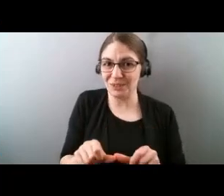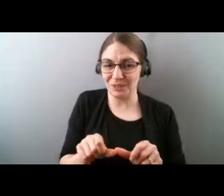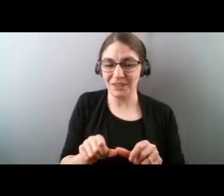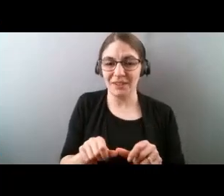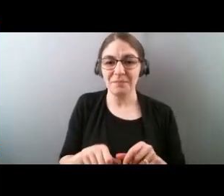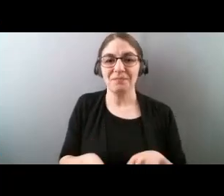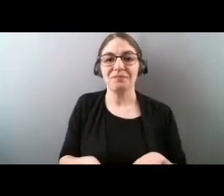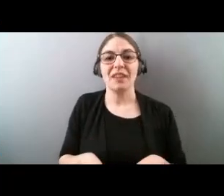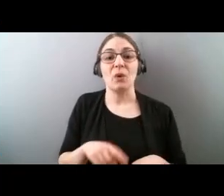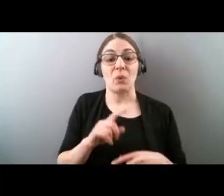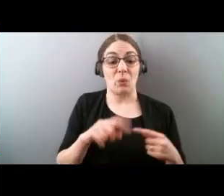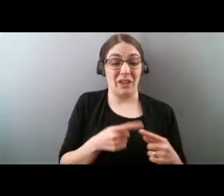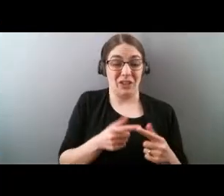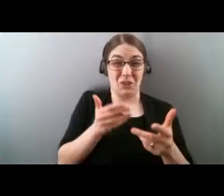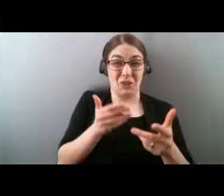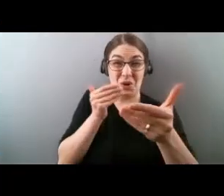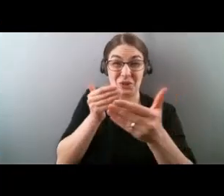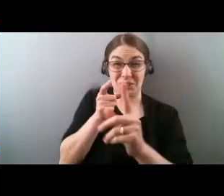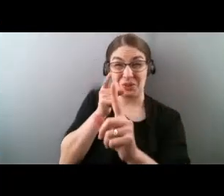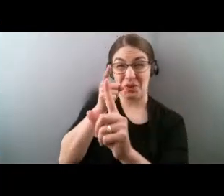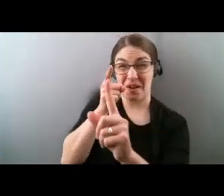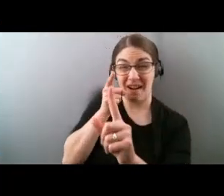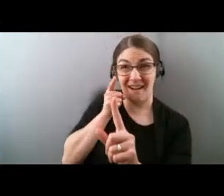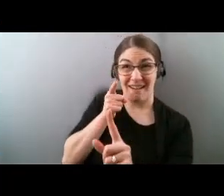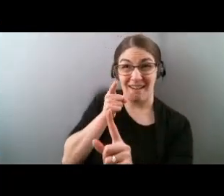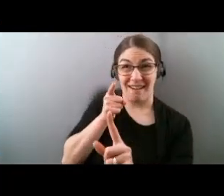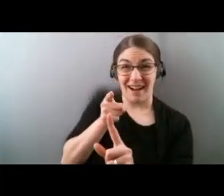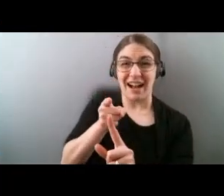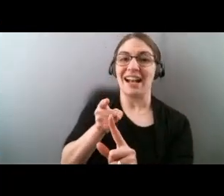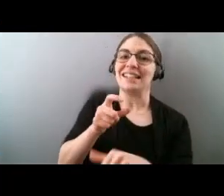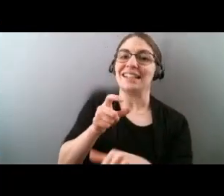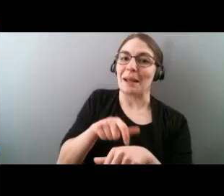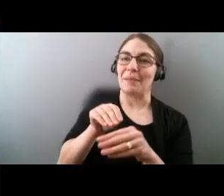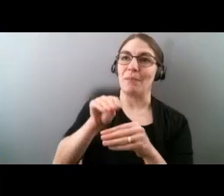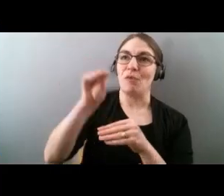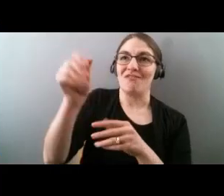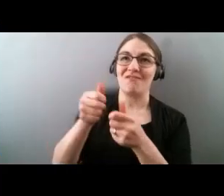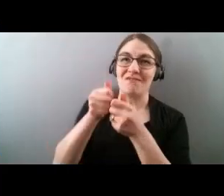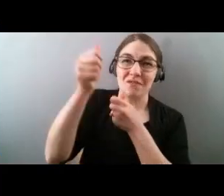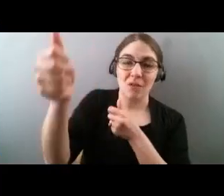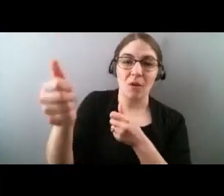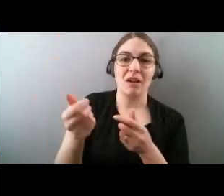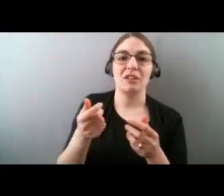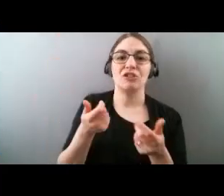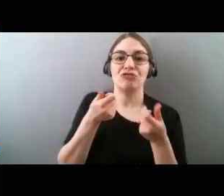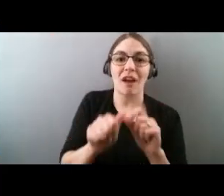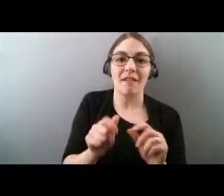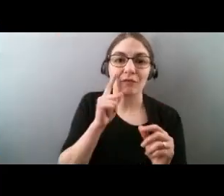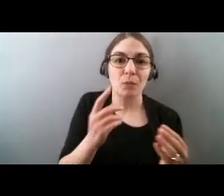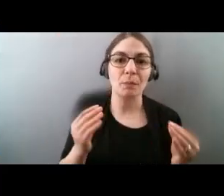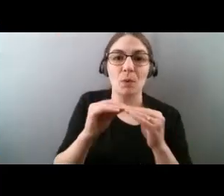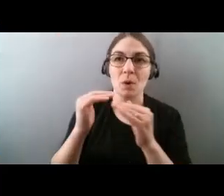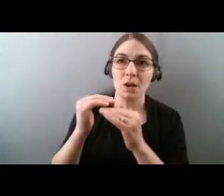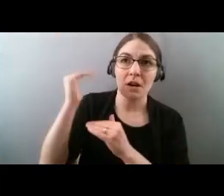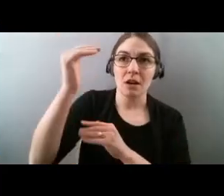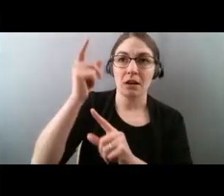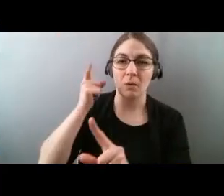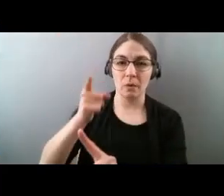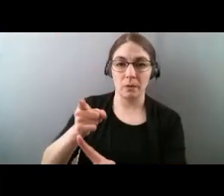as you get close to those goalposts, it's time to move them. It's time to try for something more. There's not a situation